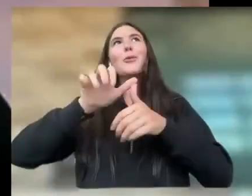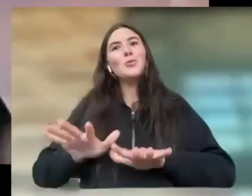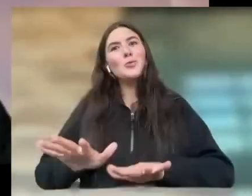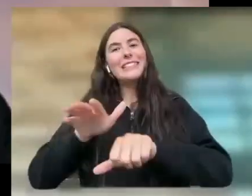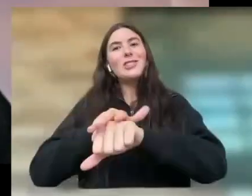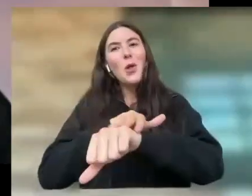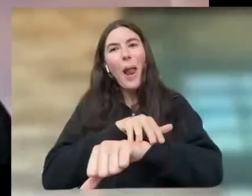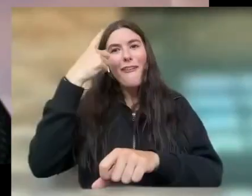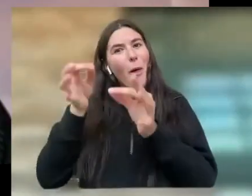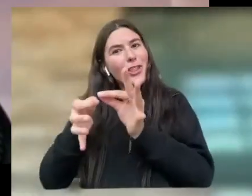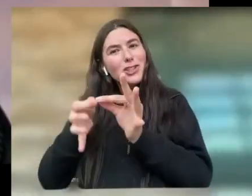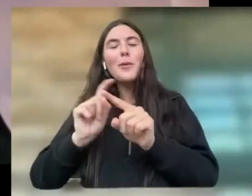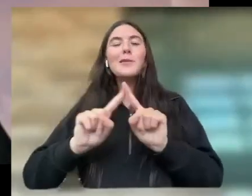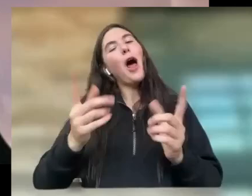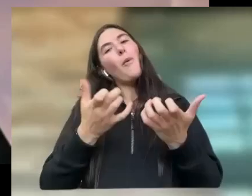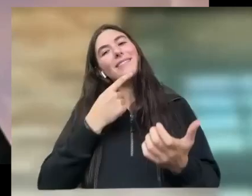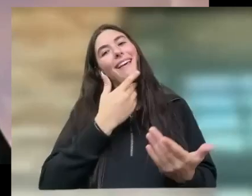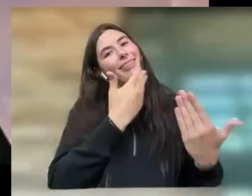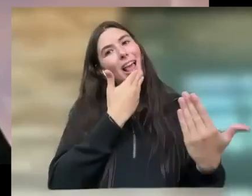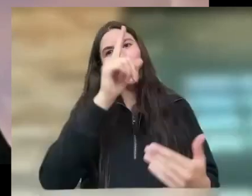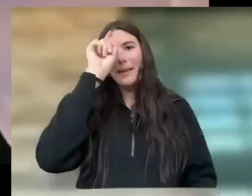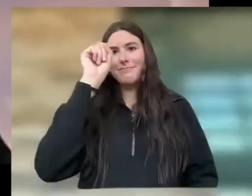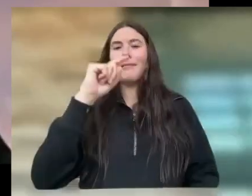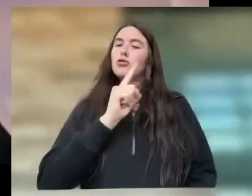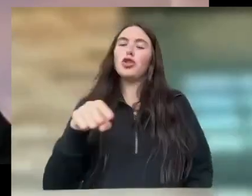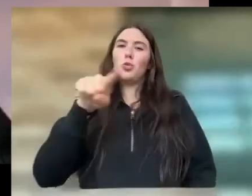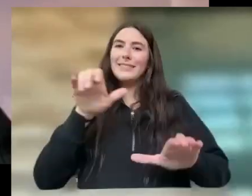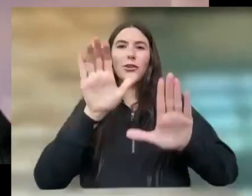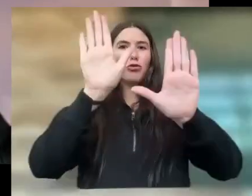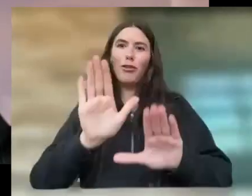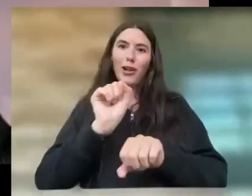bit, but I want to thank you because I'm sure you did an amazing, amazing job.